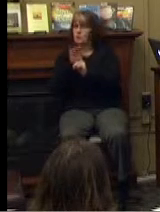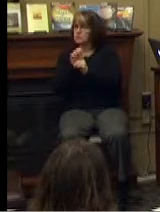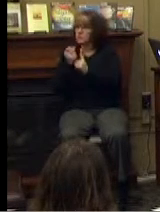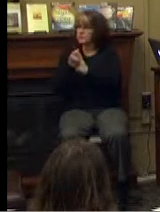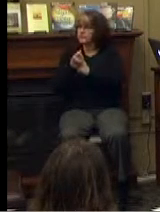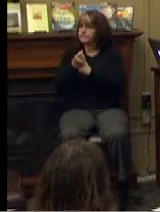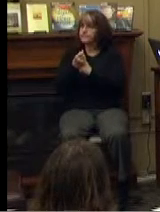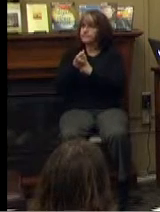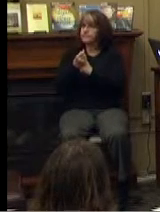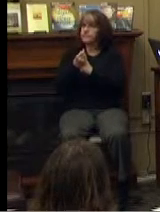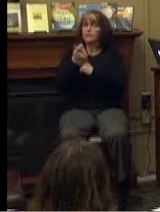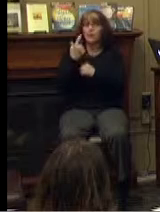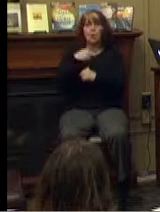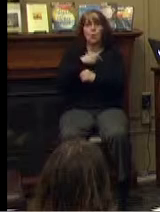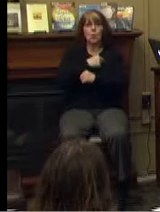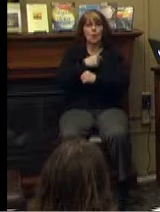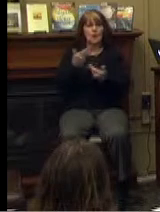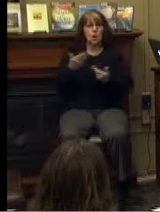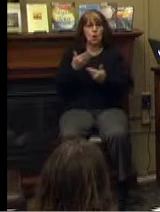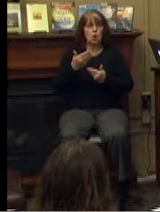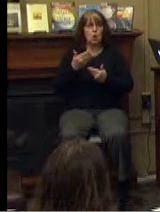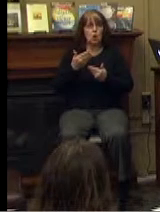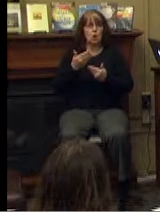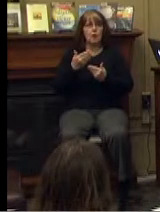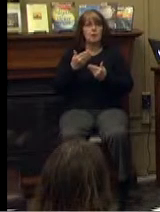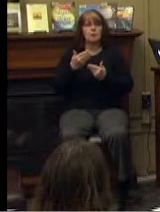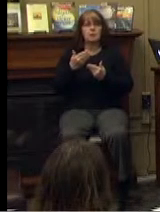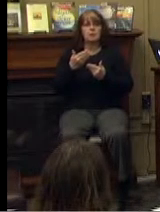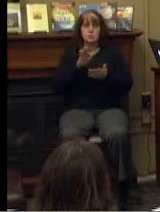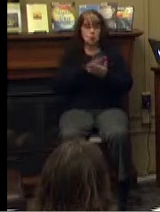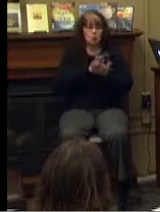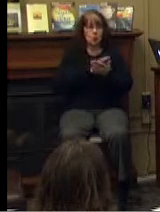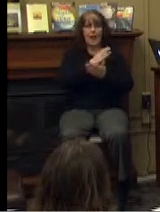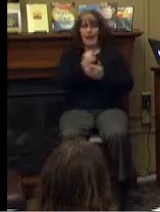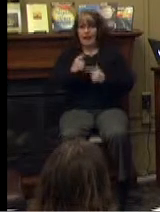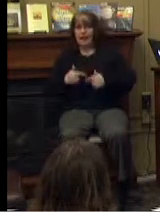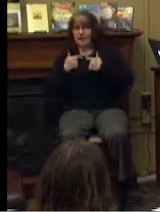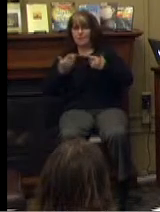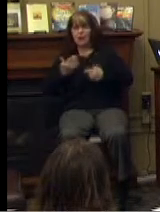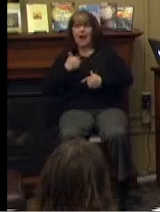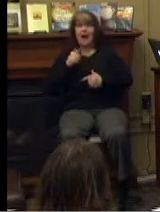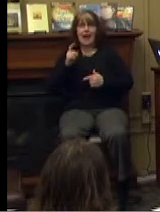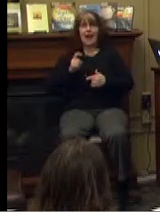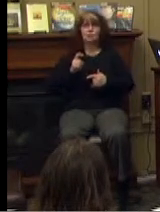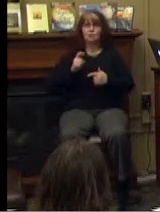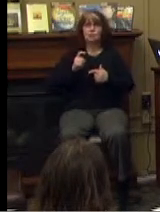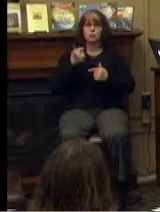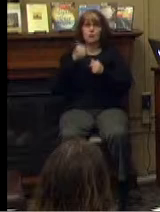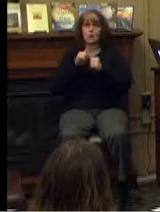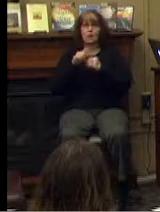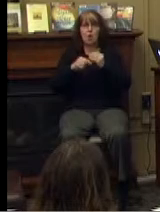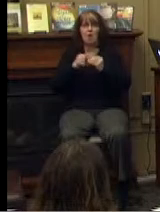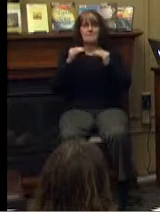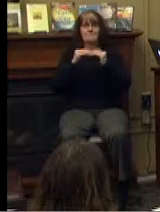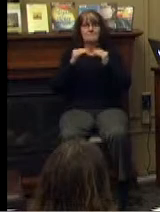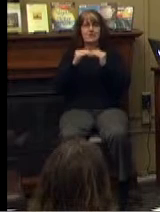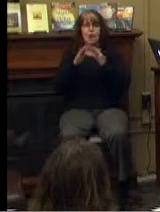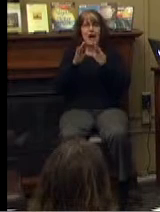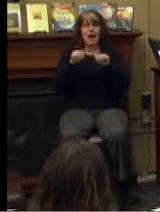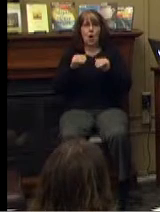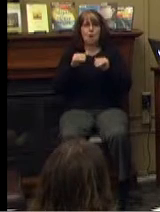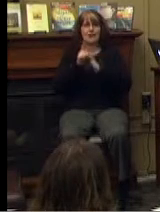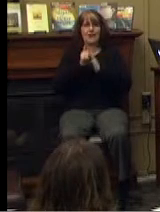Particularly because we are a residential campus, one of the things I have to be abreast of is the Fair Housing Act. And what does that mean for Bethel